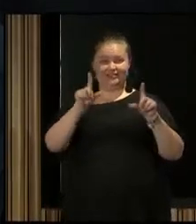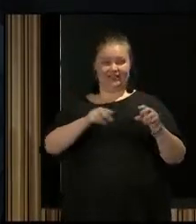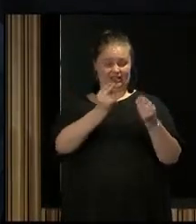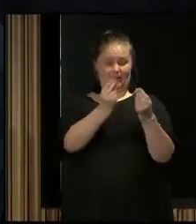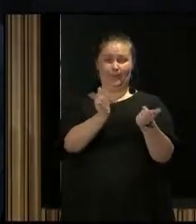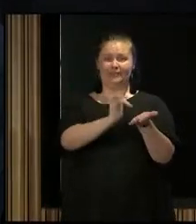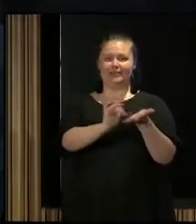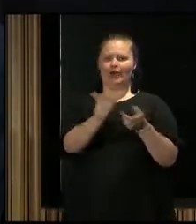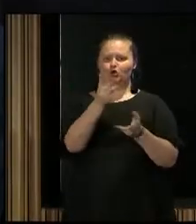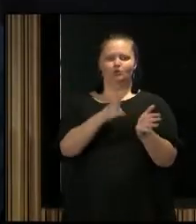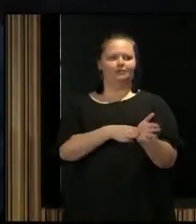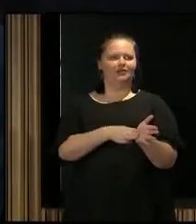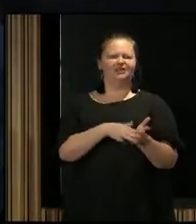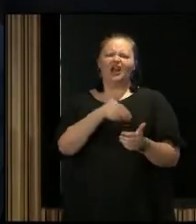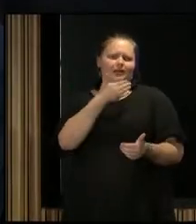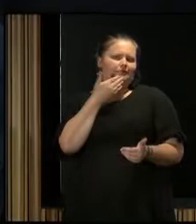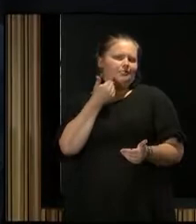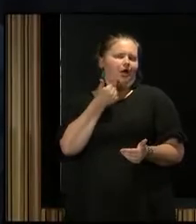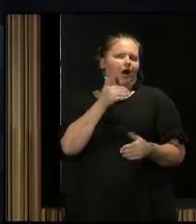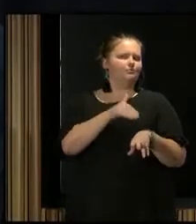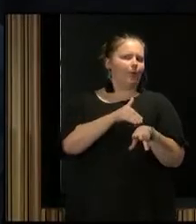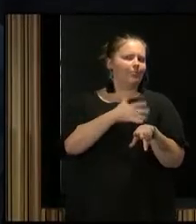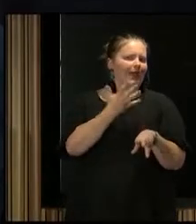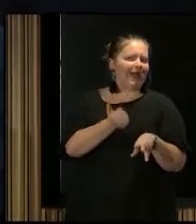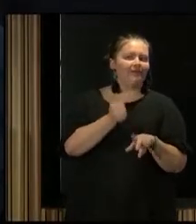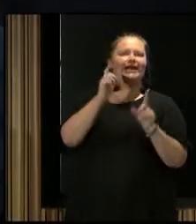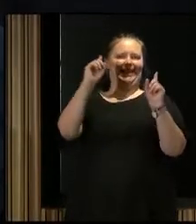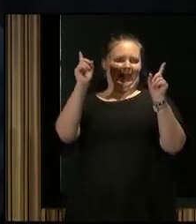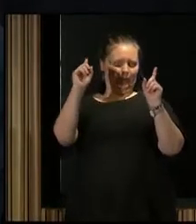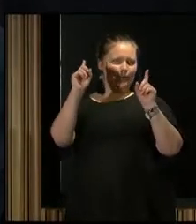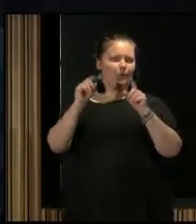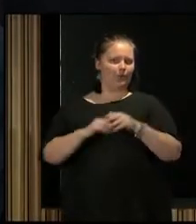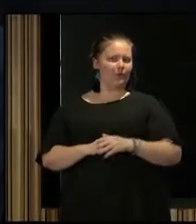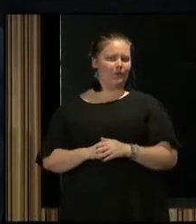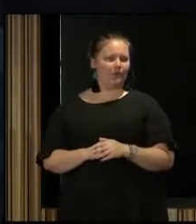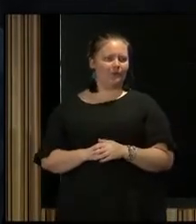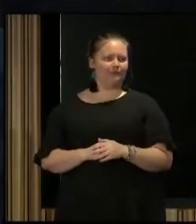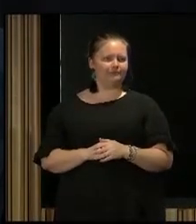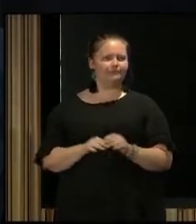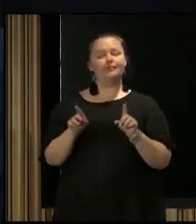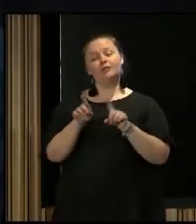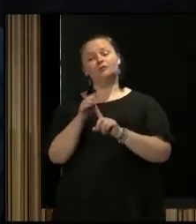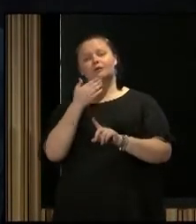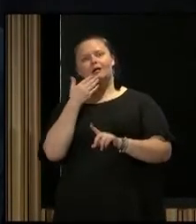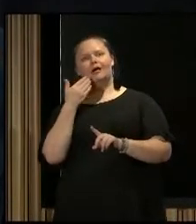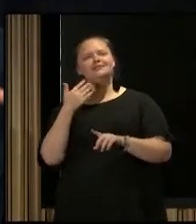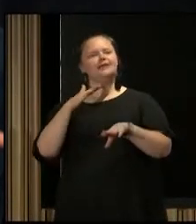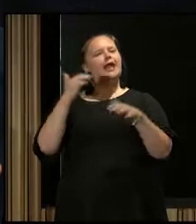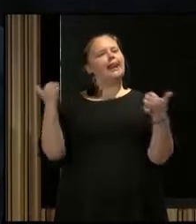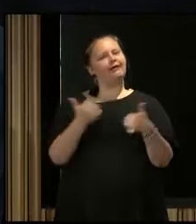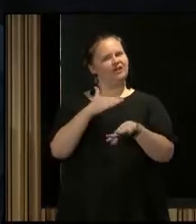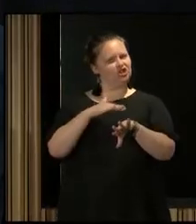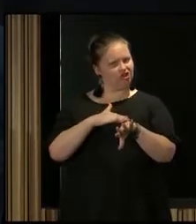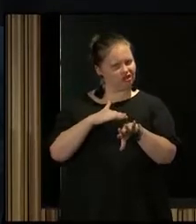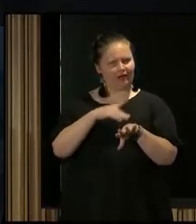2 minutes. I mean, it's a nice problem to have, and I'm certainly not complaining. Now, which is also nice, there is time for people to